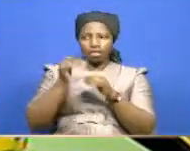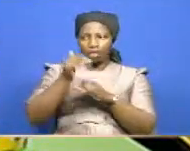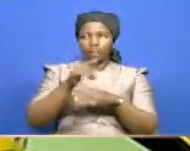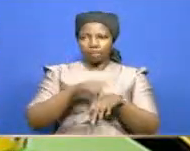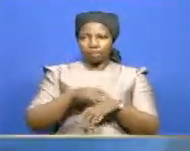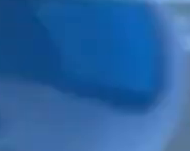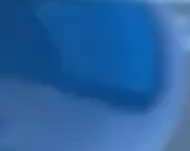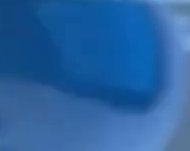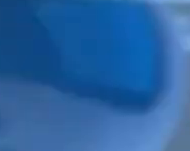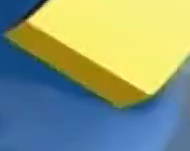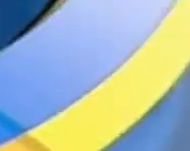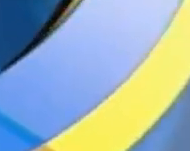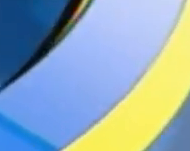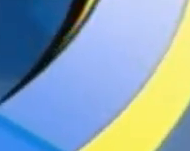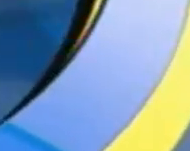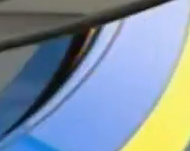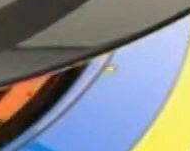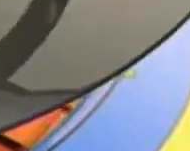anywhere.